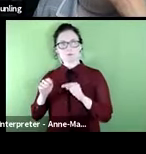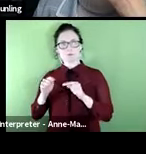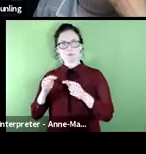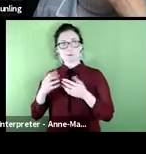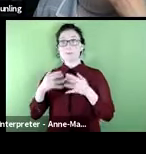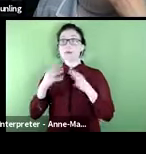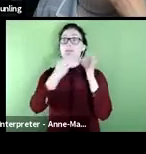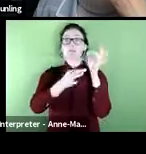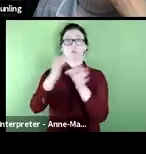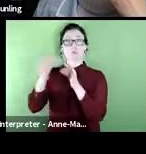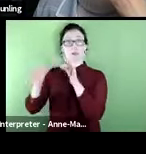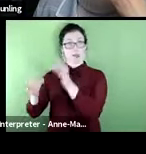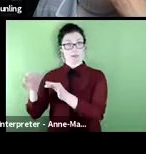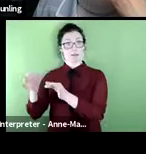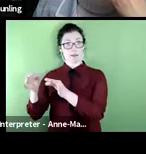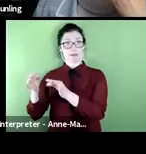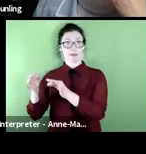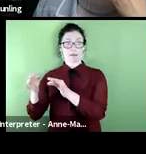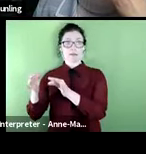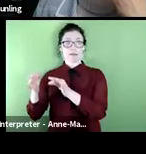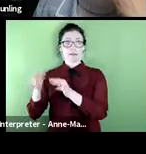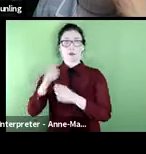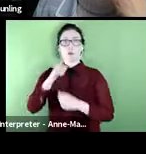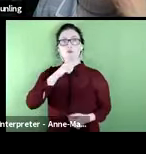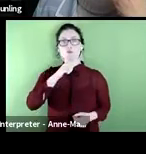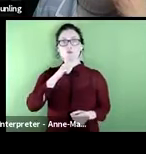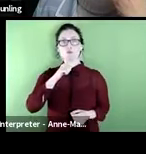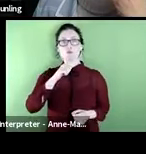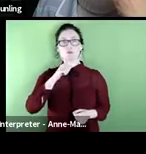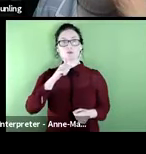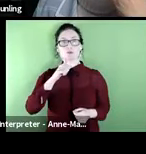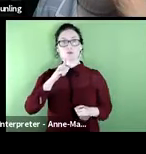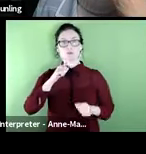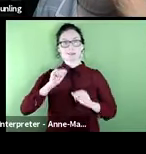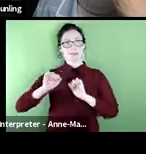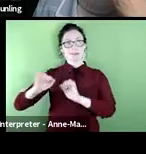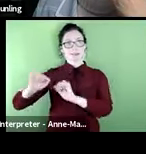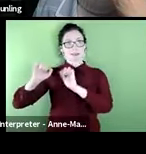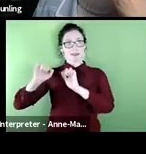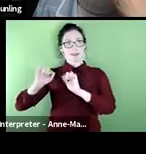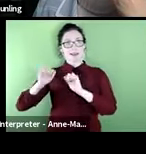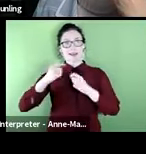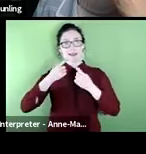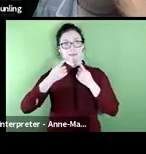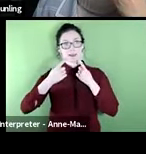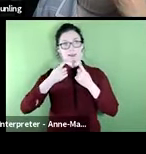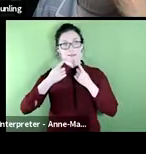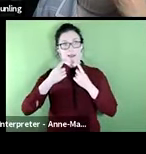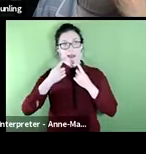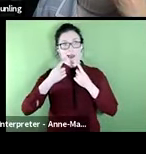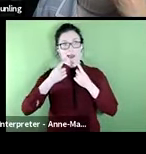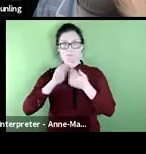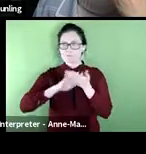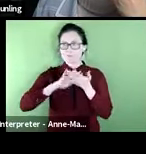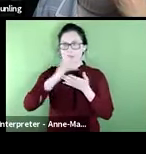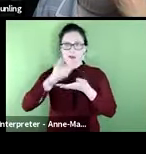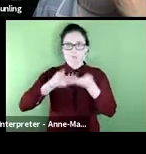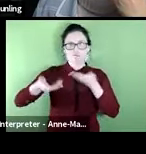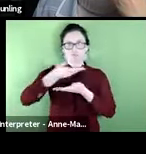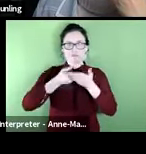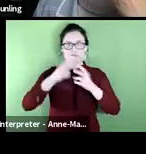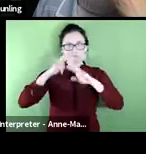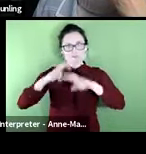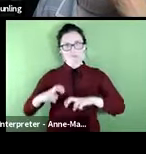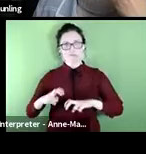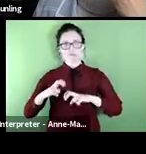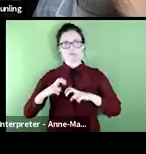survey and used the survey data to discuss inequality. So